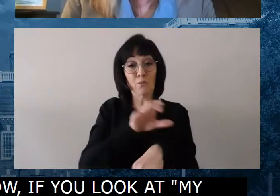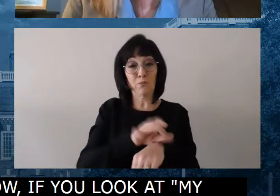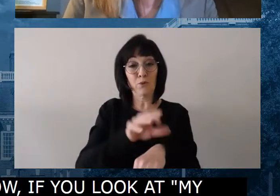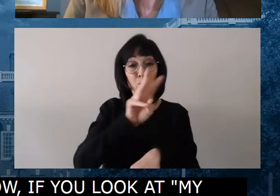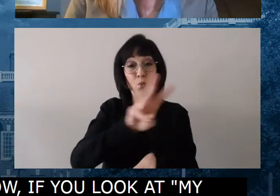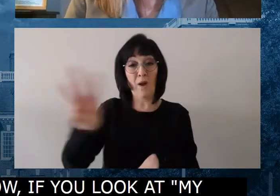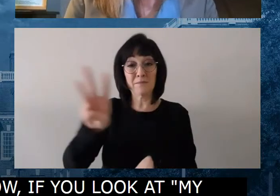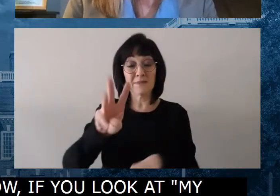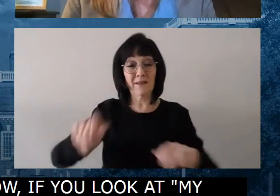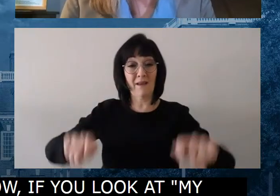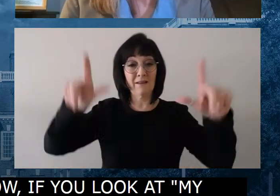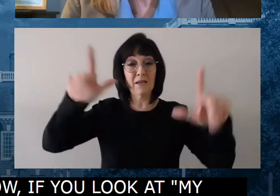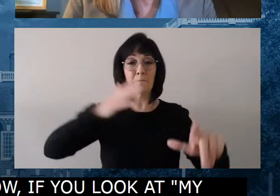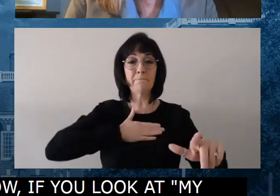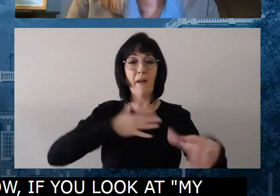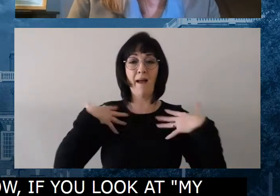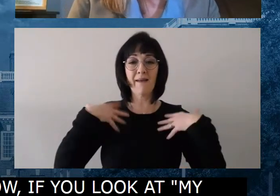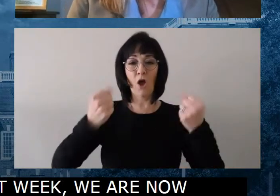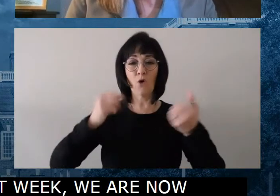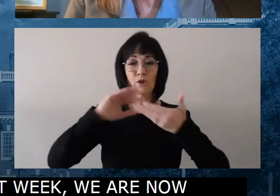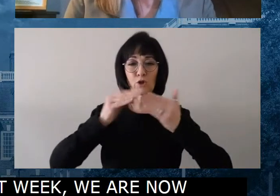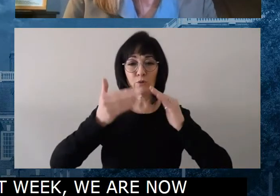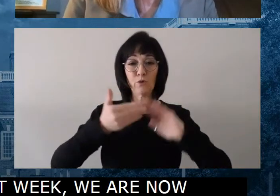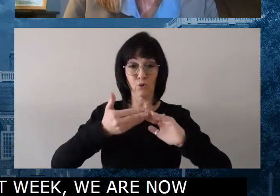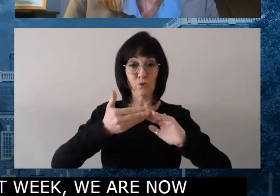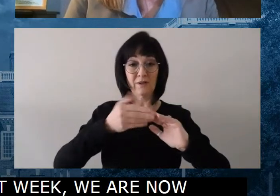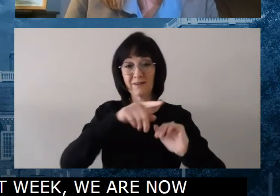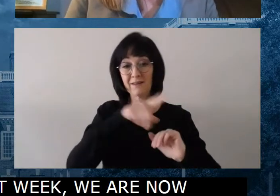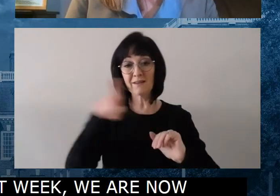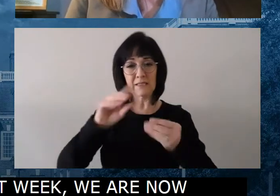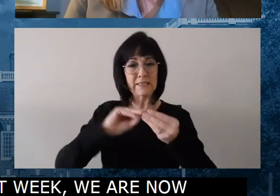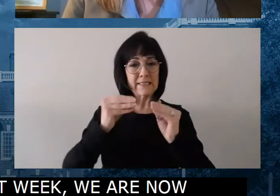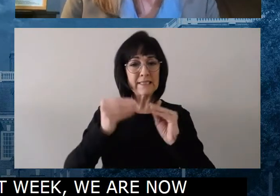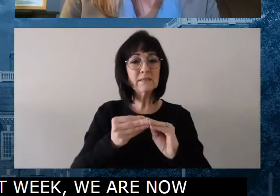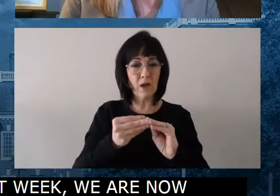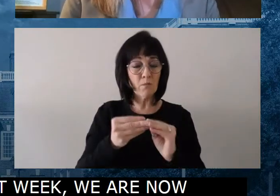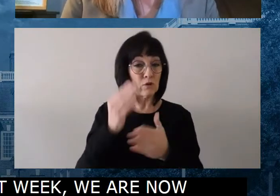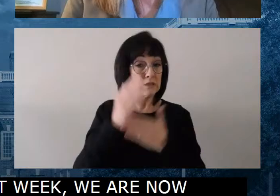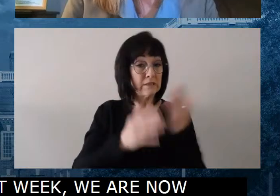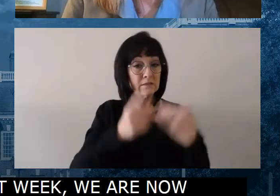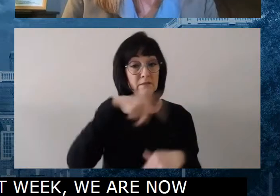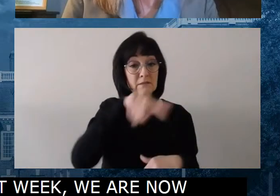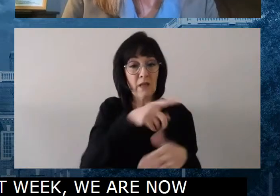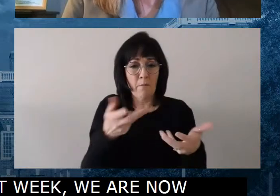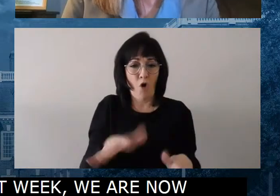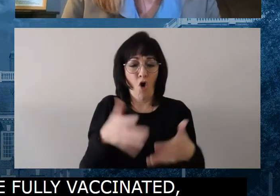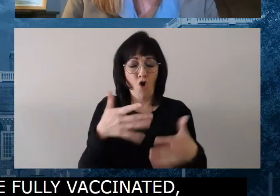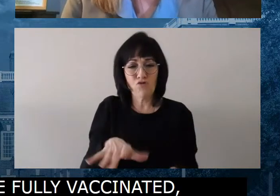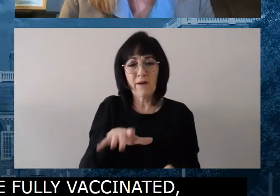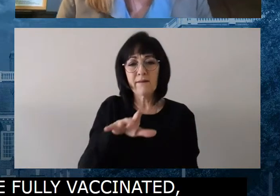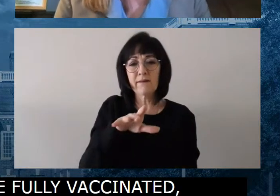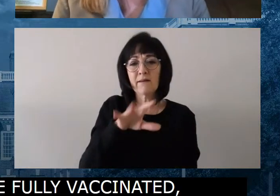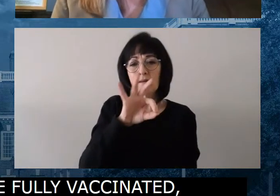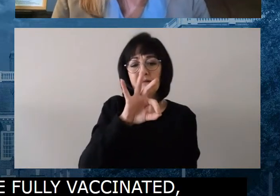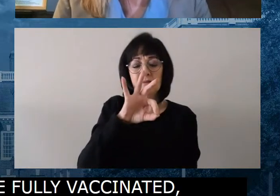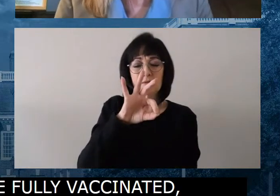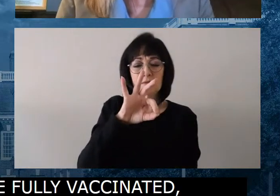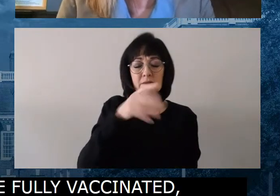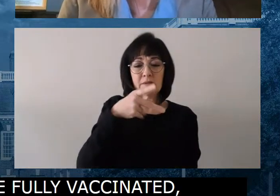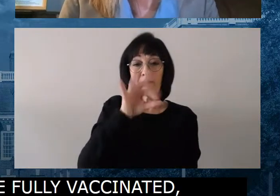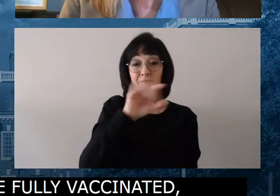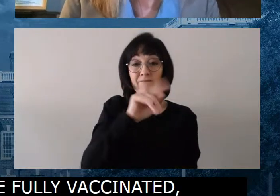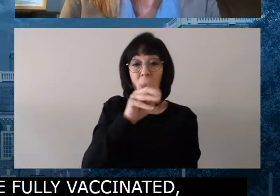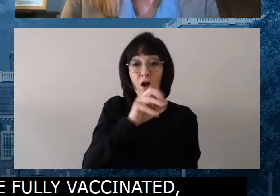people fully vaccinated, which means they received either 2 doses of Pfizer or Moderna or 1 dose of